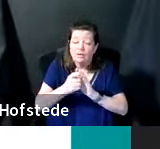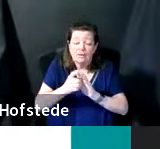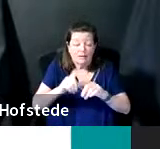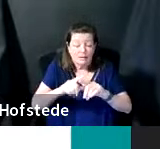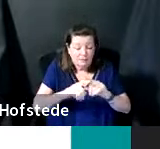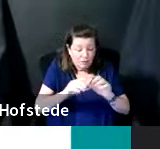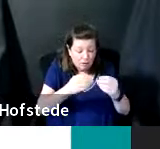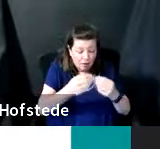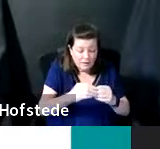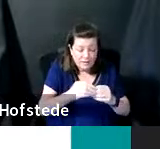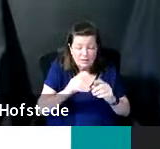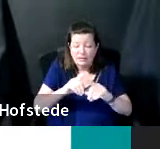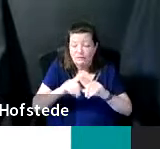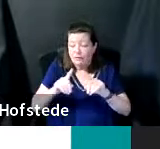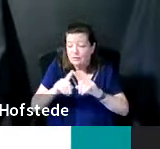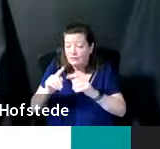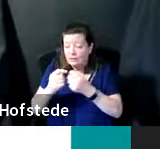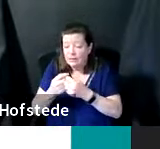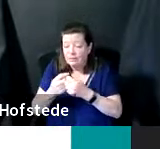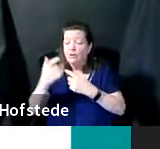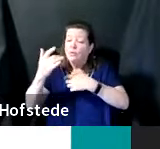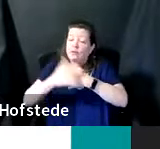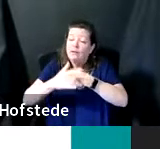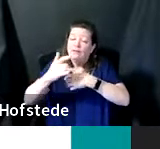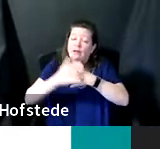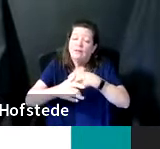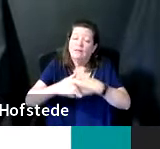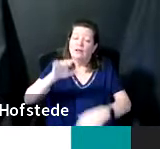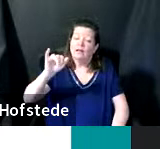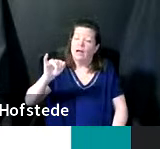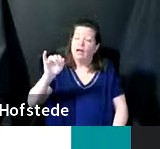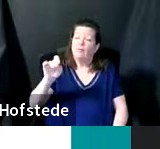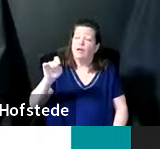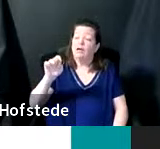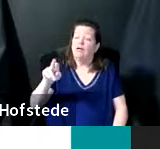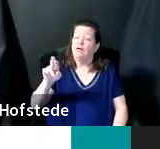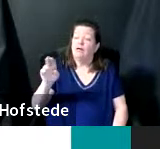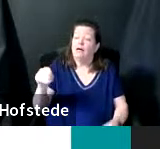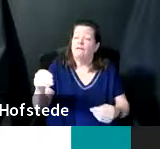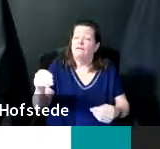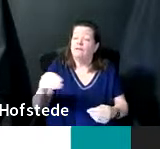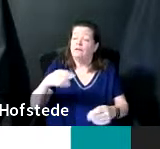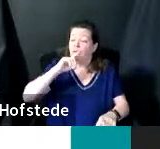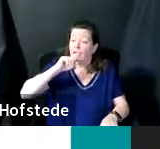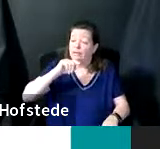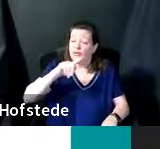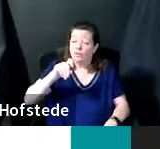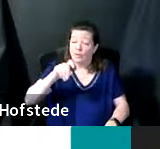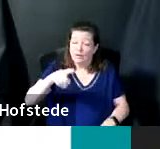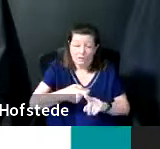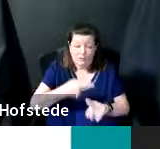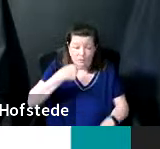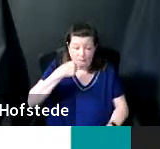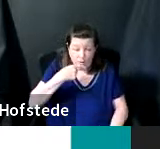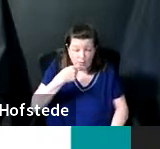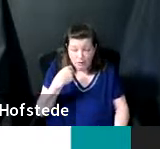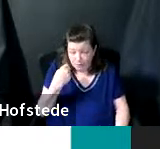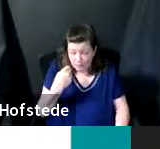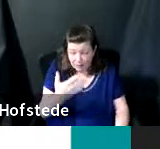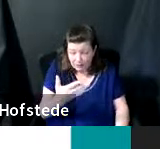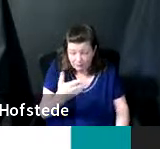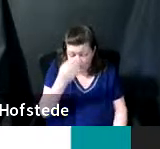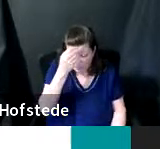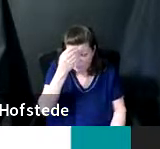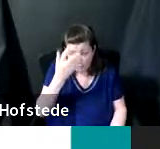different teams will be available at our IBR office location to answer questions from the public, give information,